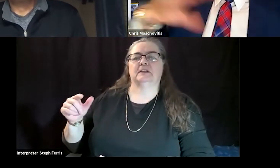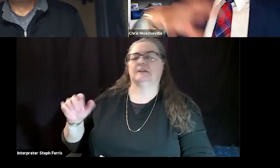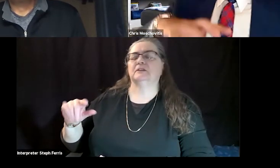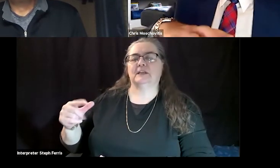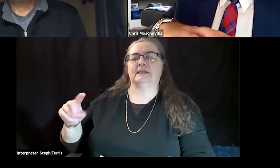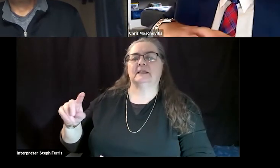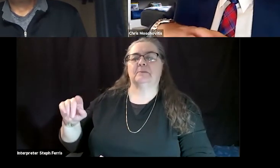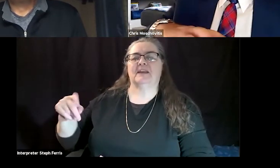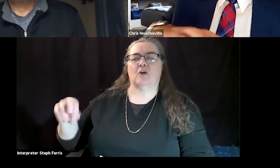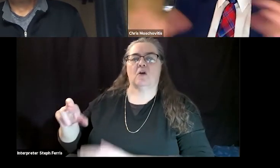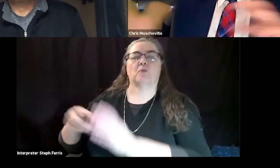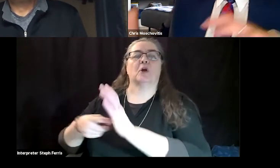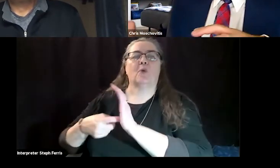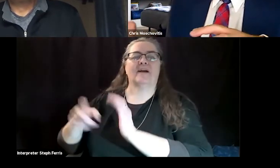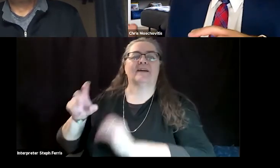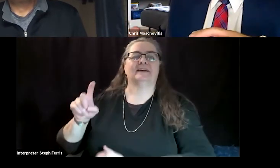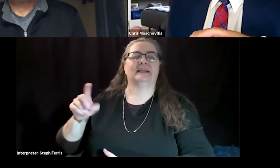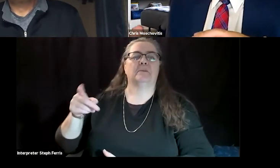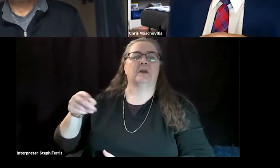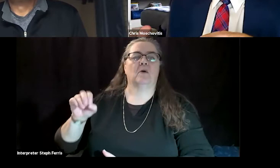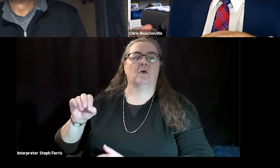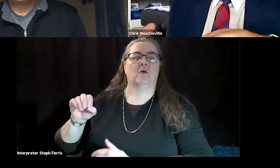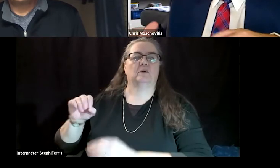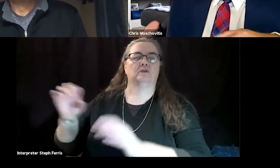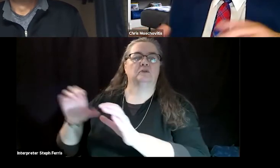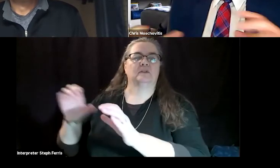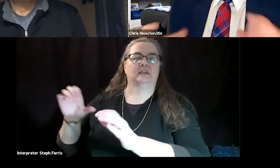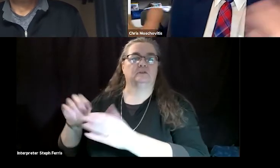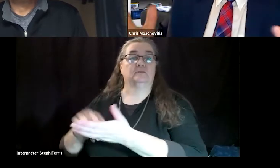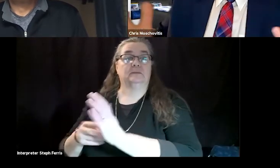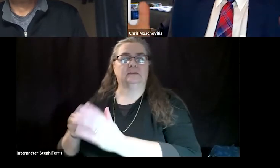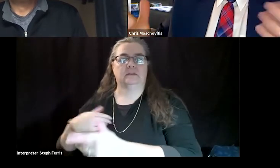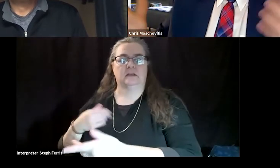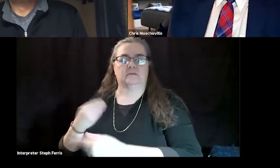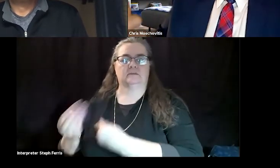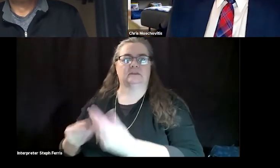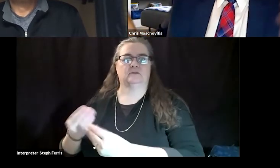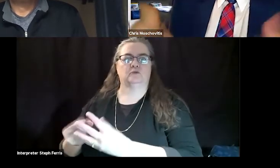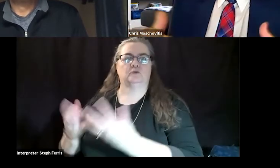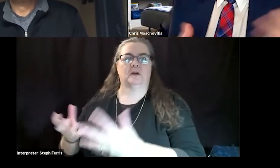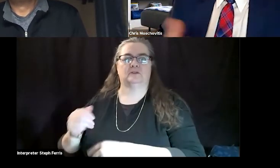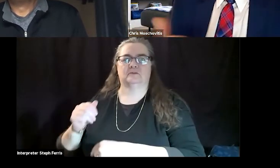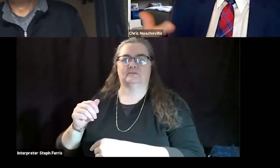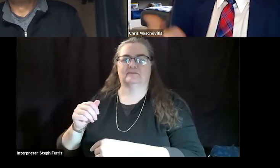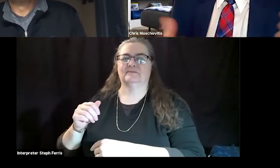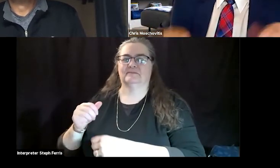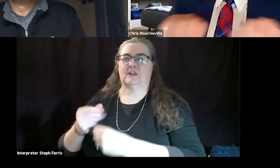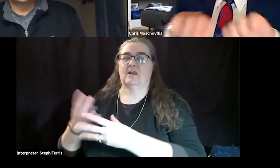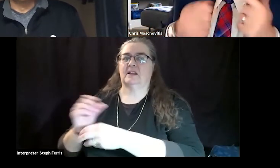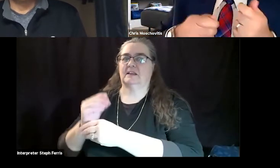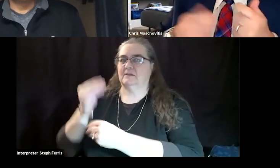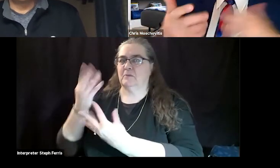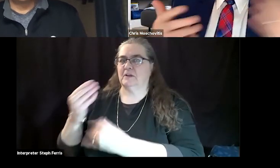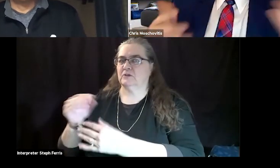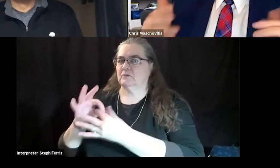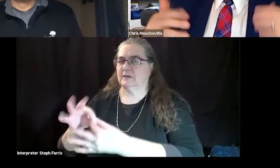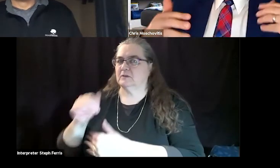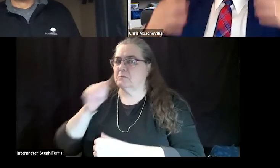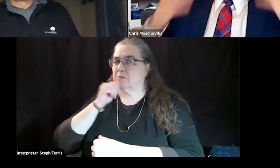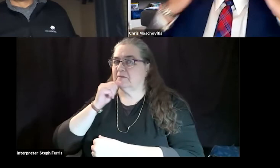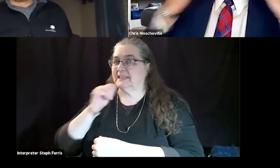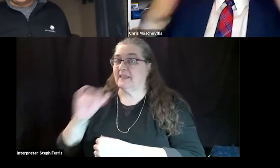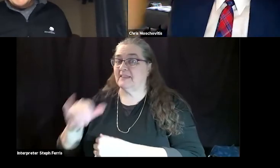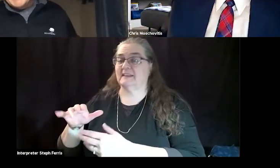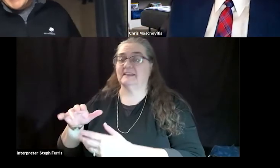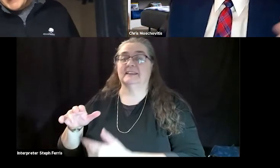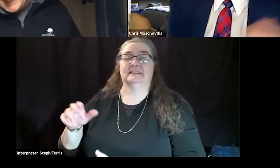they overload the DPO role with privacy. And at some point, the poor DPO person breaks in half and